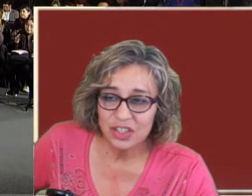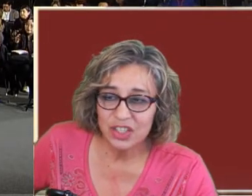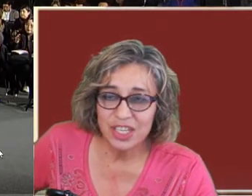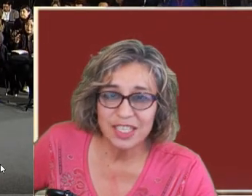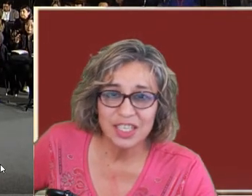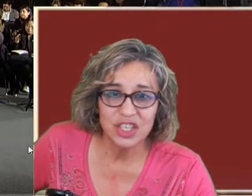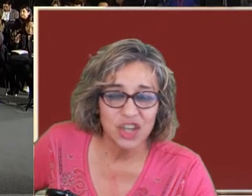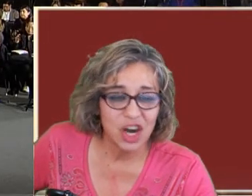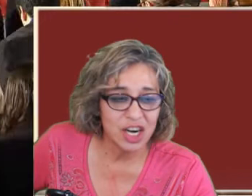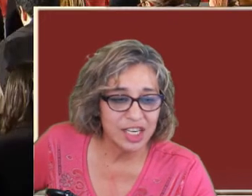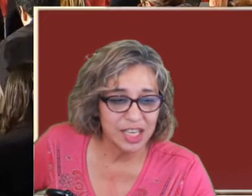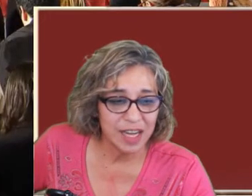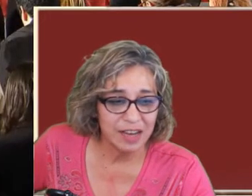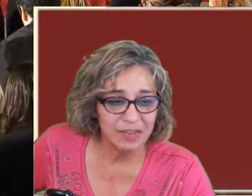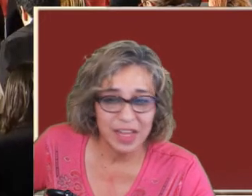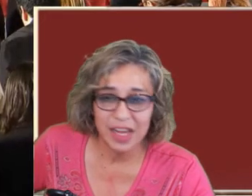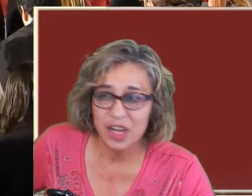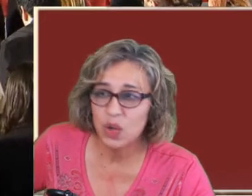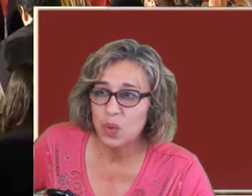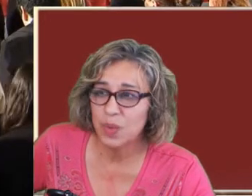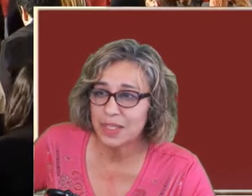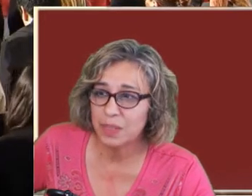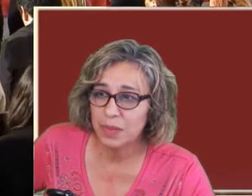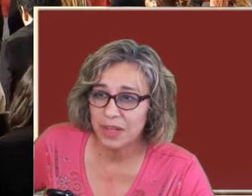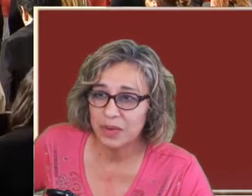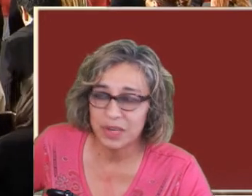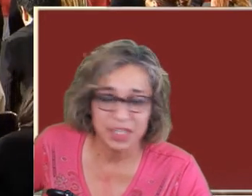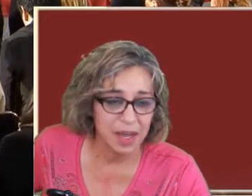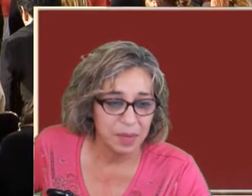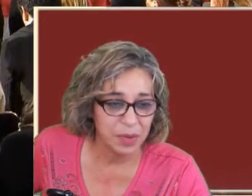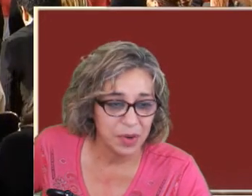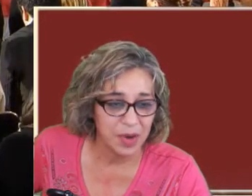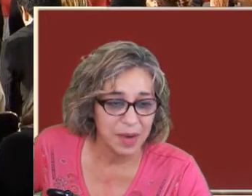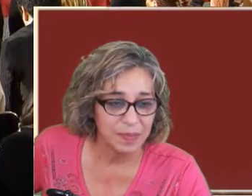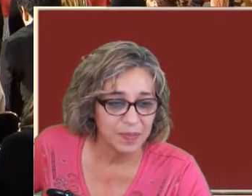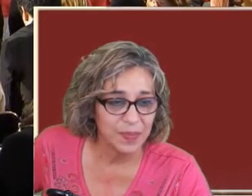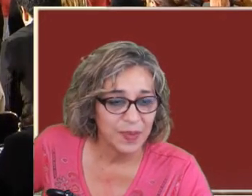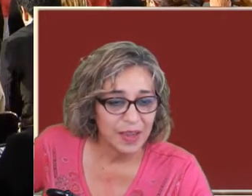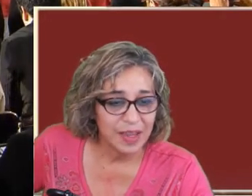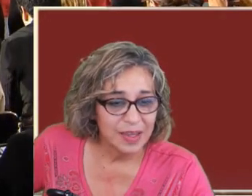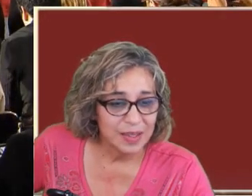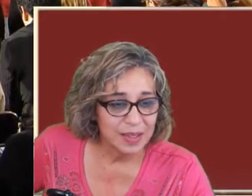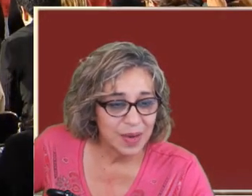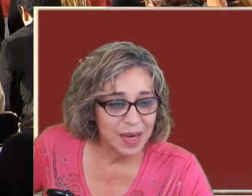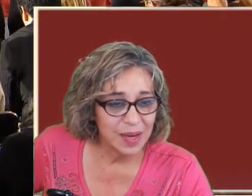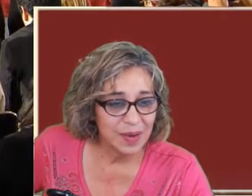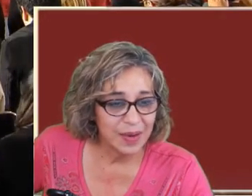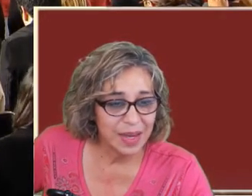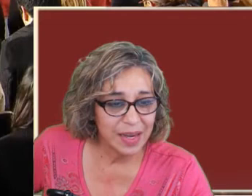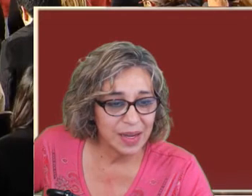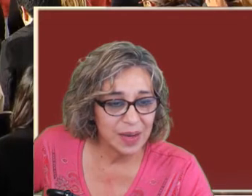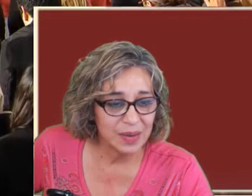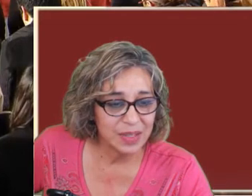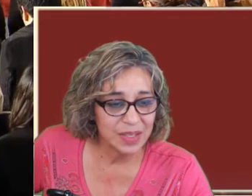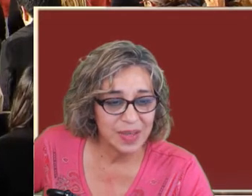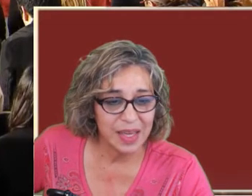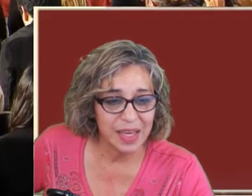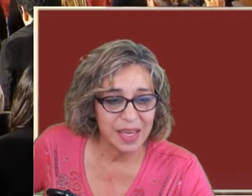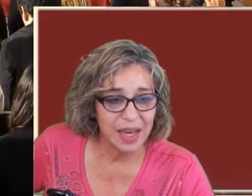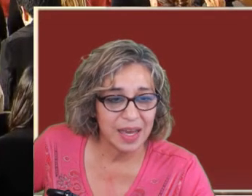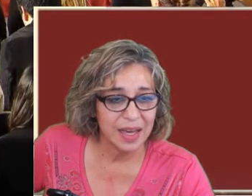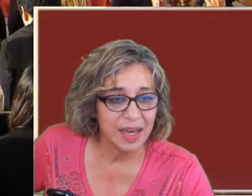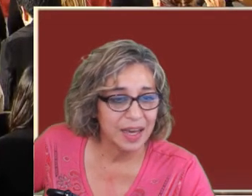So she's in charge of the new whistleblowers program. So we're going to go ahead and go to